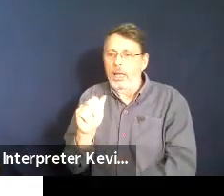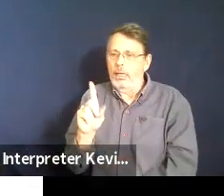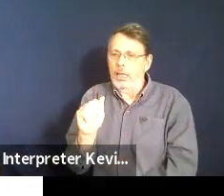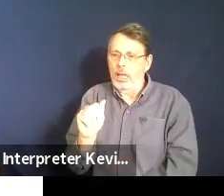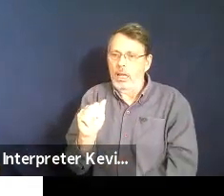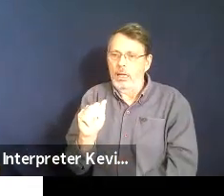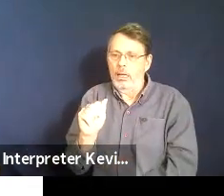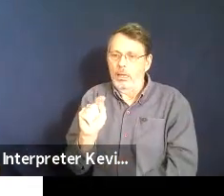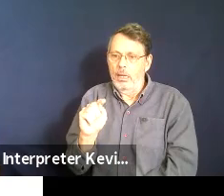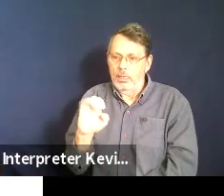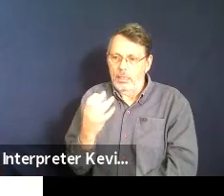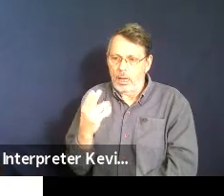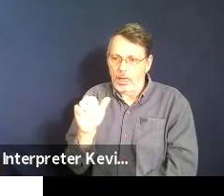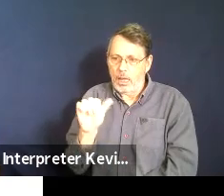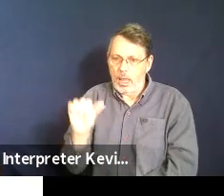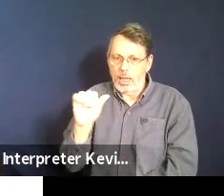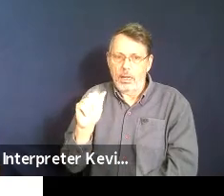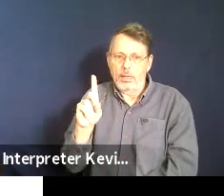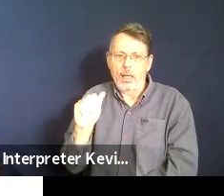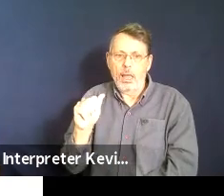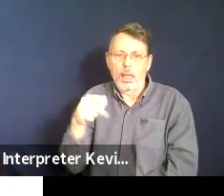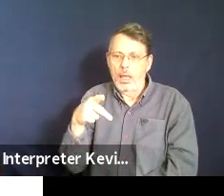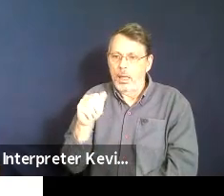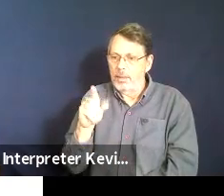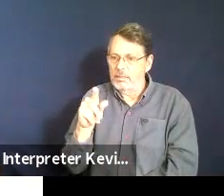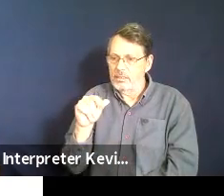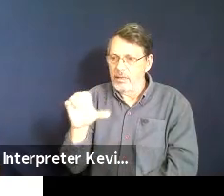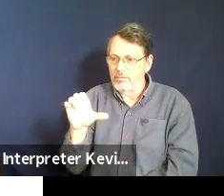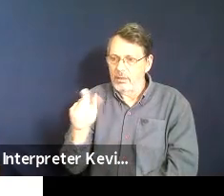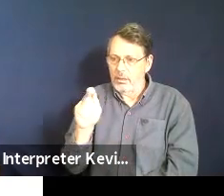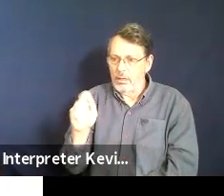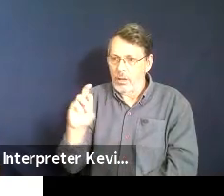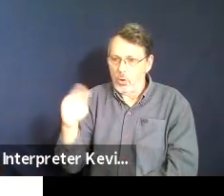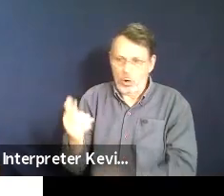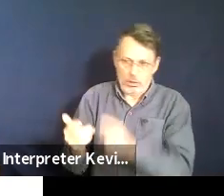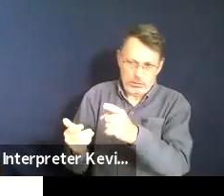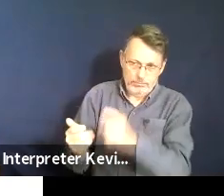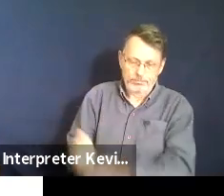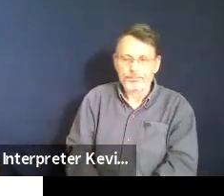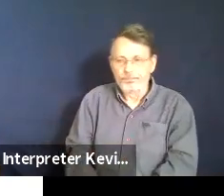adatech@adapacific.org. That's ADATECH